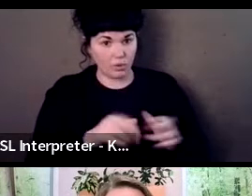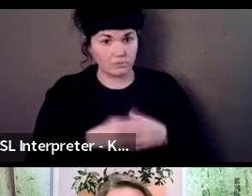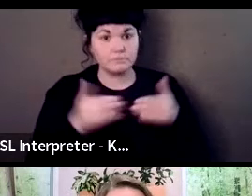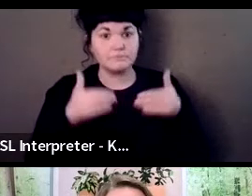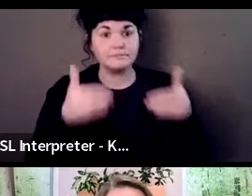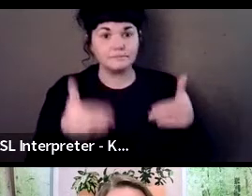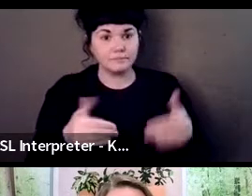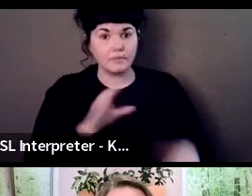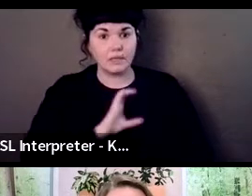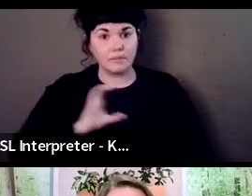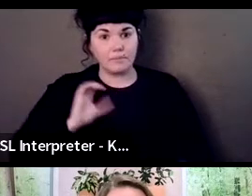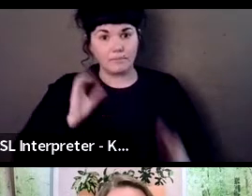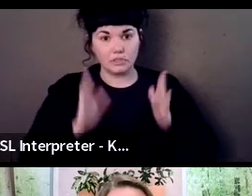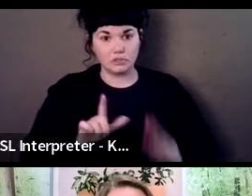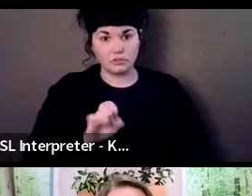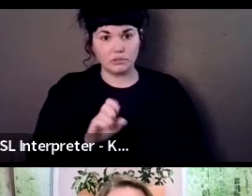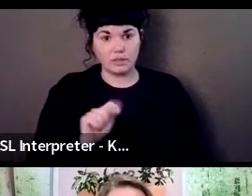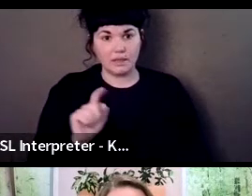Lett.